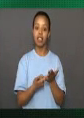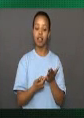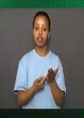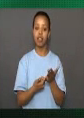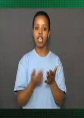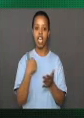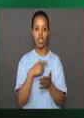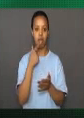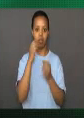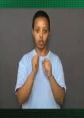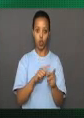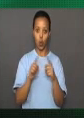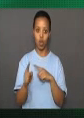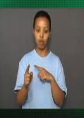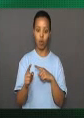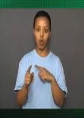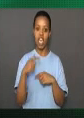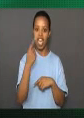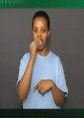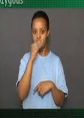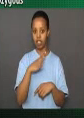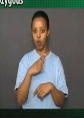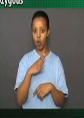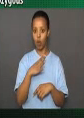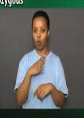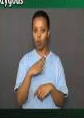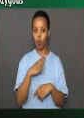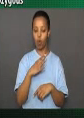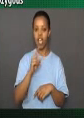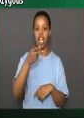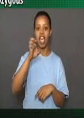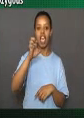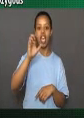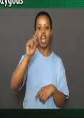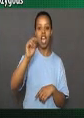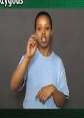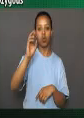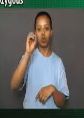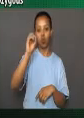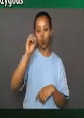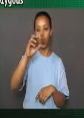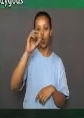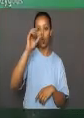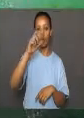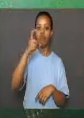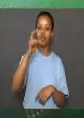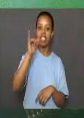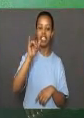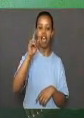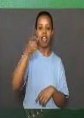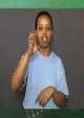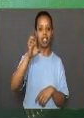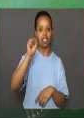we can say that this person is heterozygous for this gene.